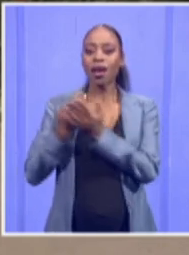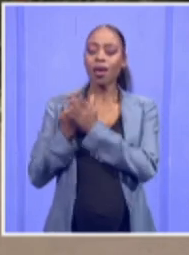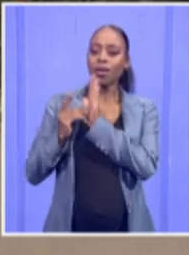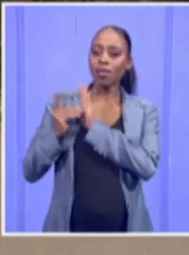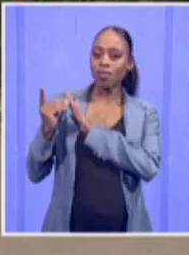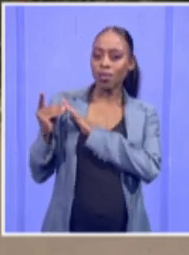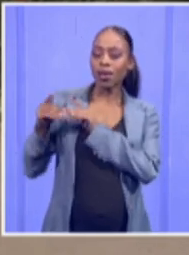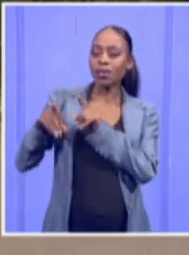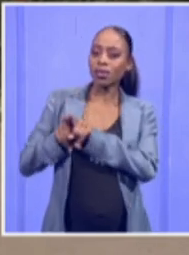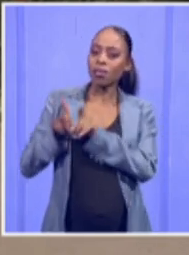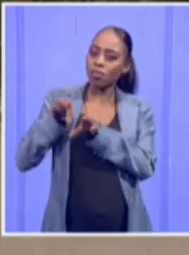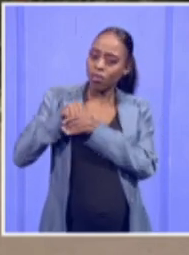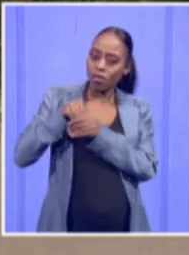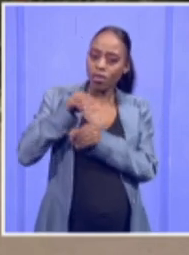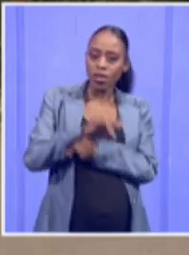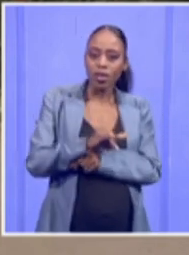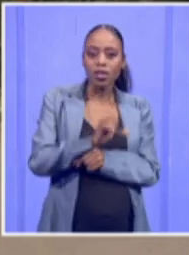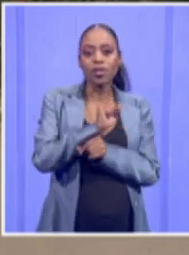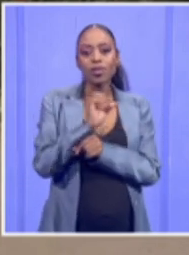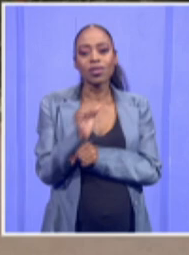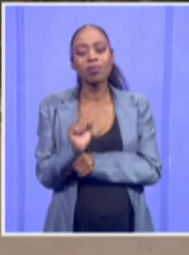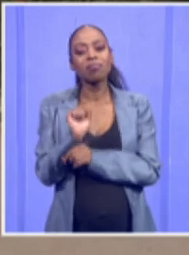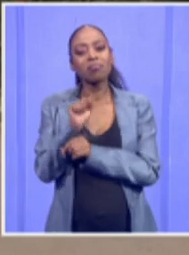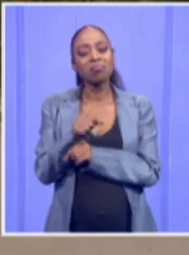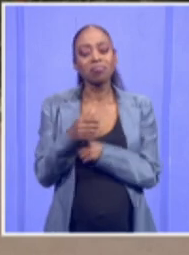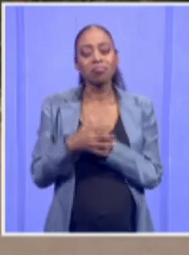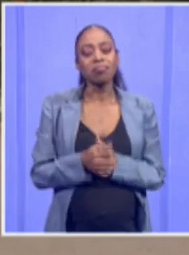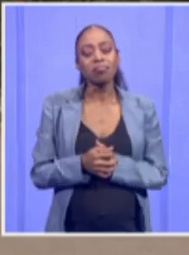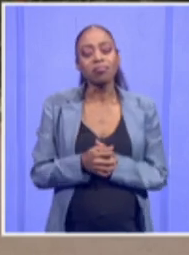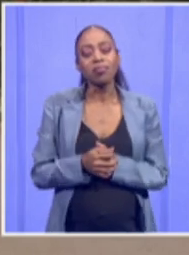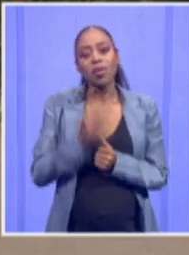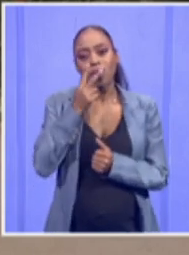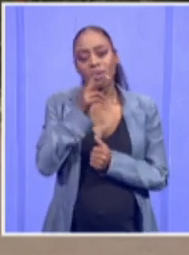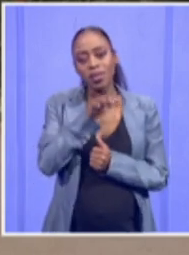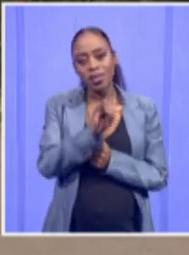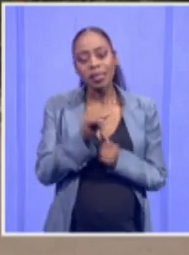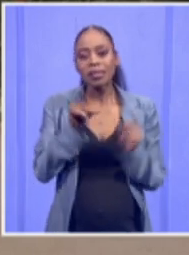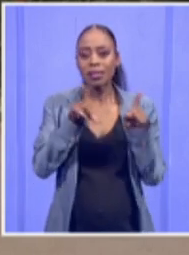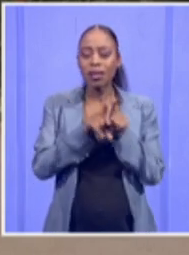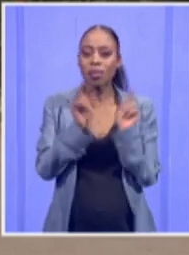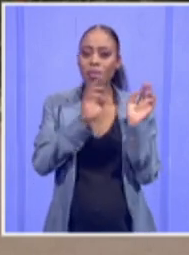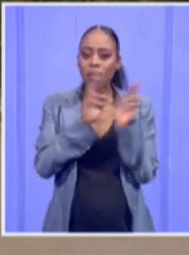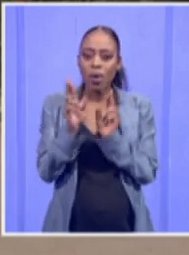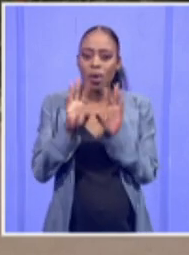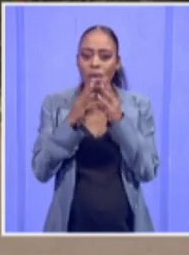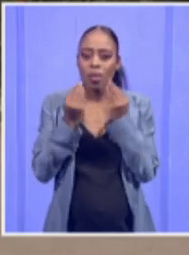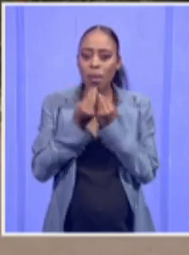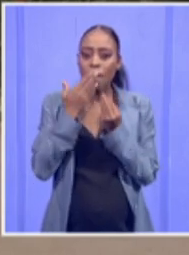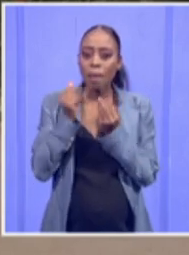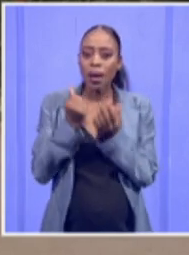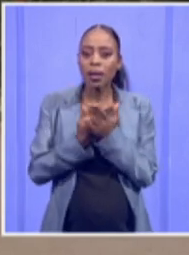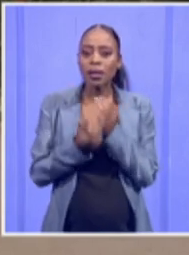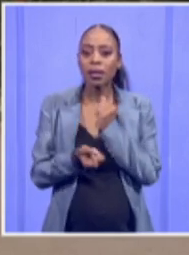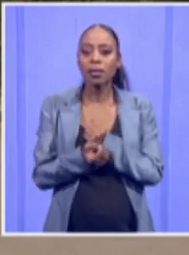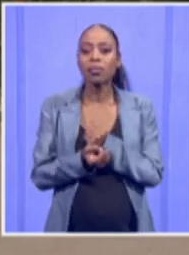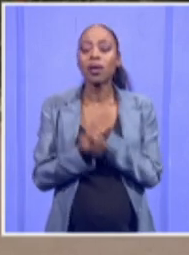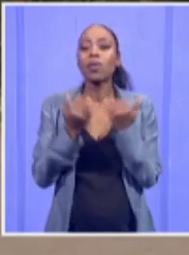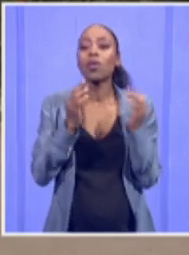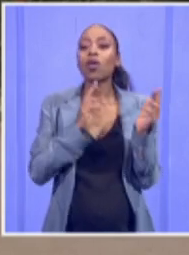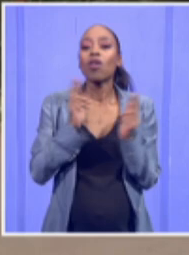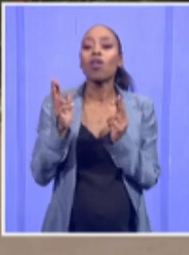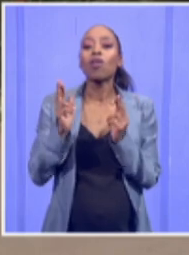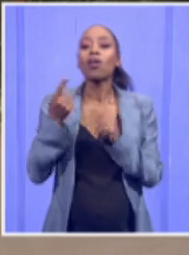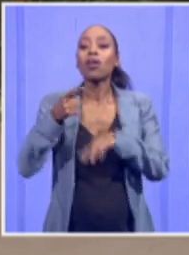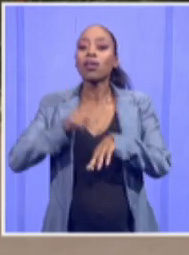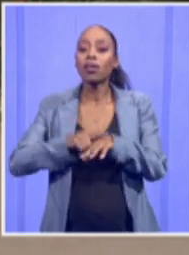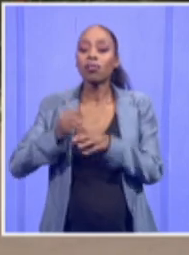also being part of those attempts. So yeah, we're looking at that, and we're hoping for the best. I'm sure in the next investment conference